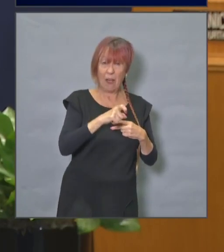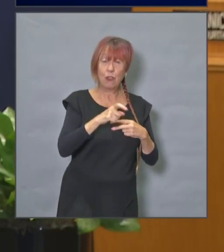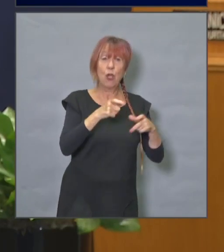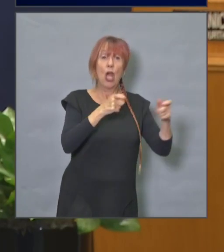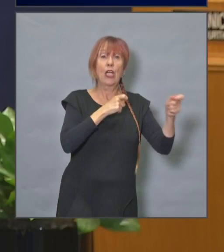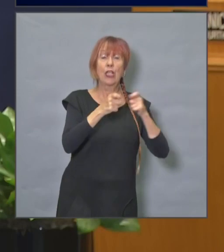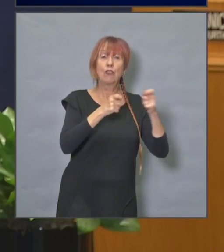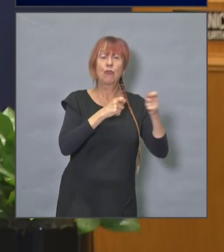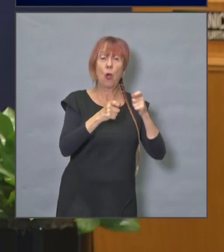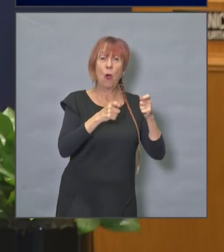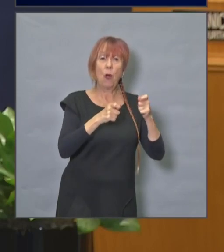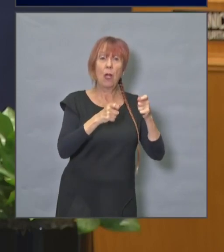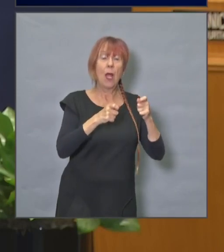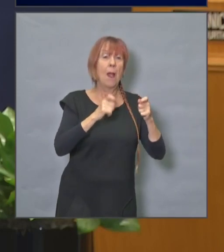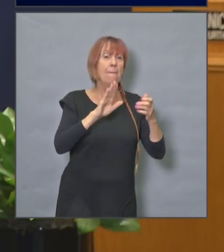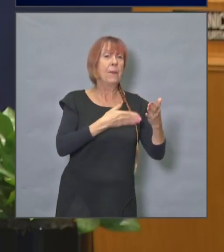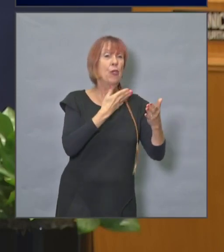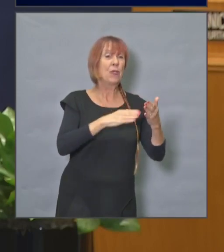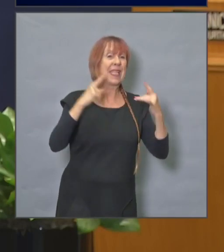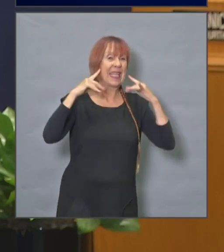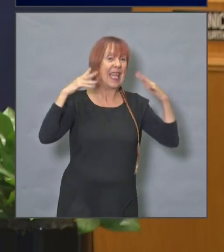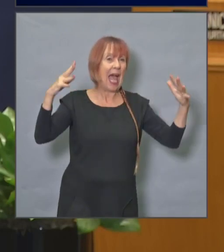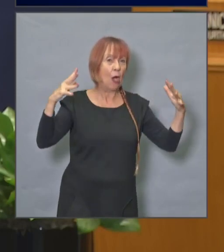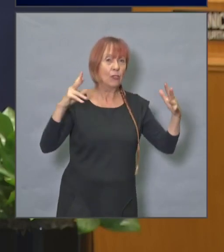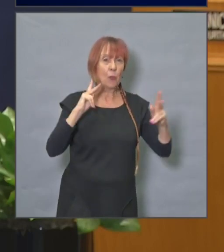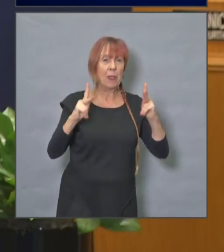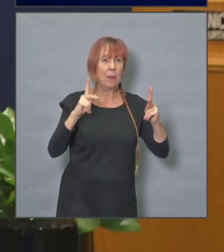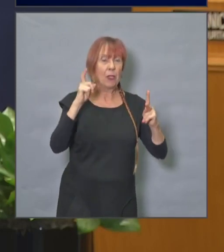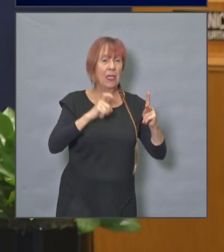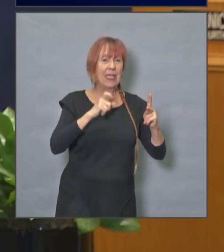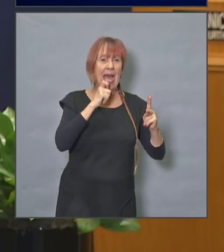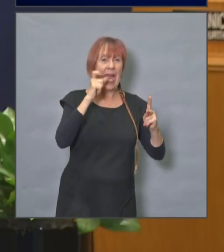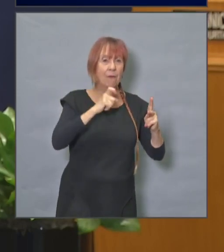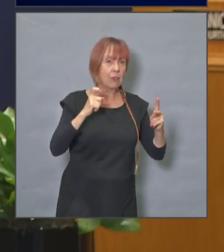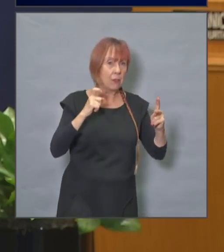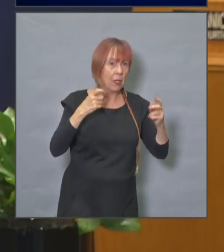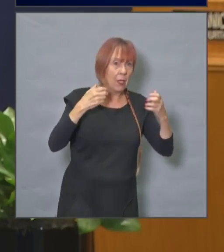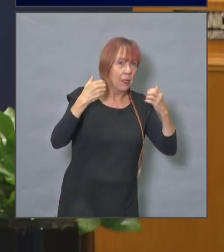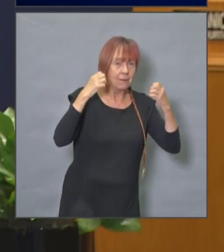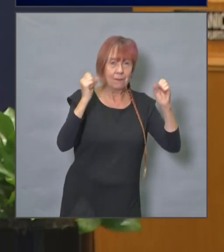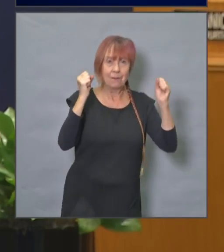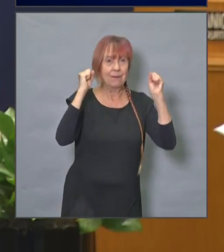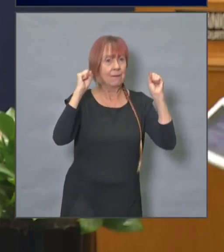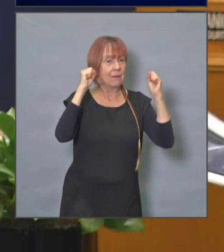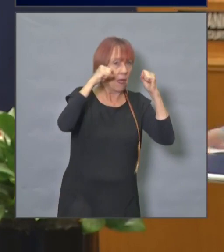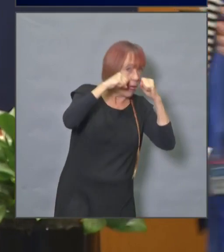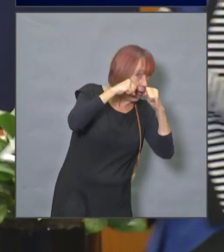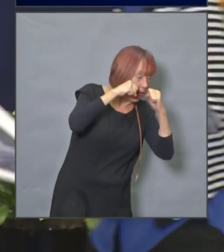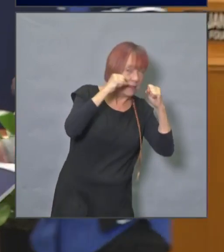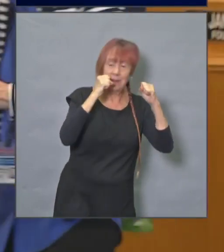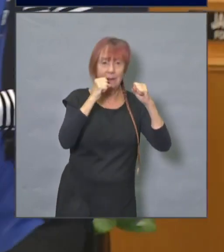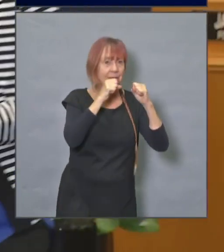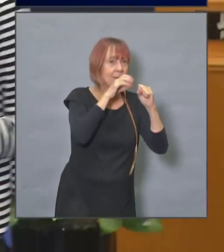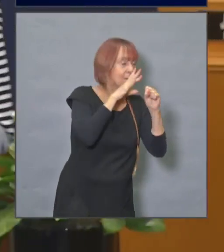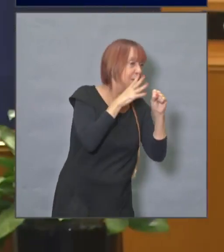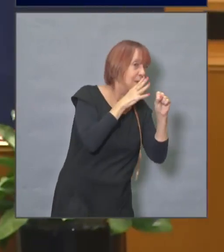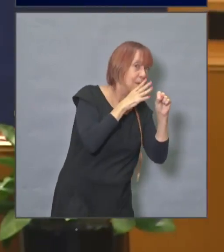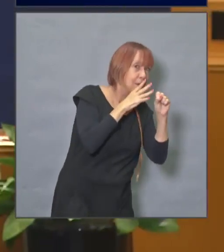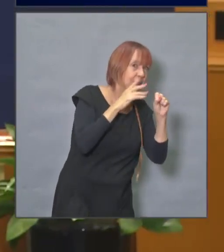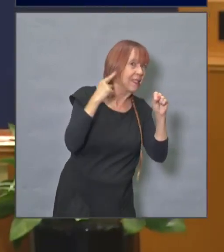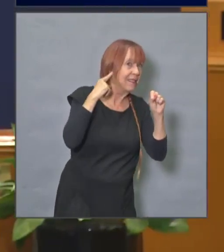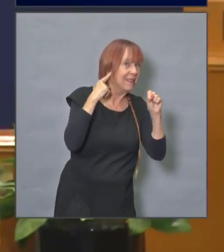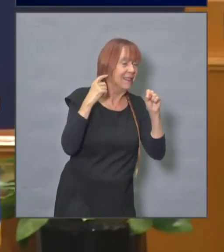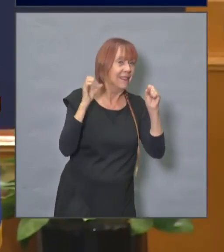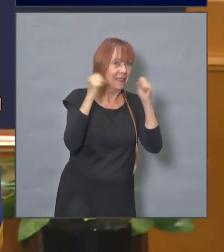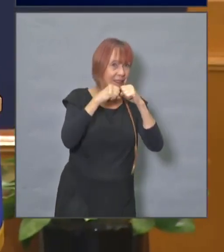aren't, leaning over to speak into each other's ears? Such a good question. We've gotten it